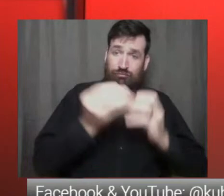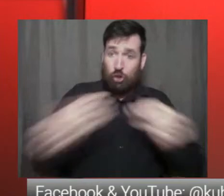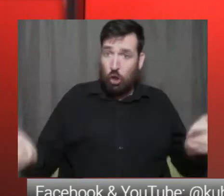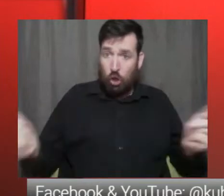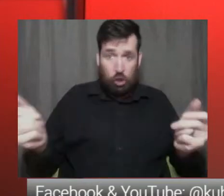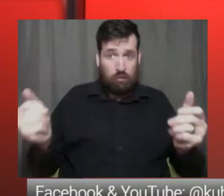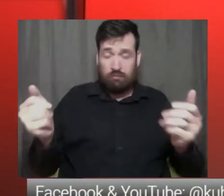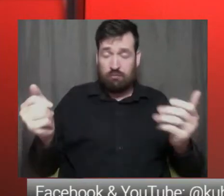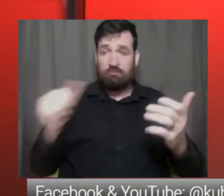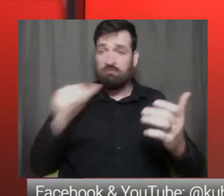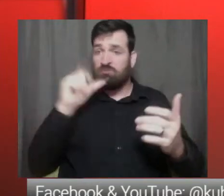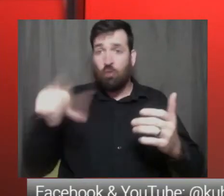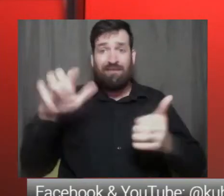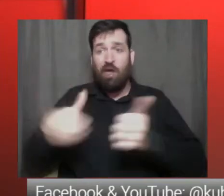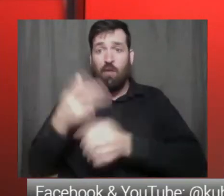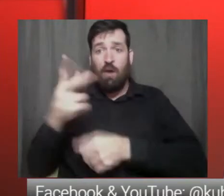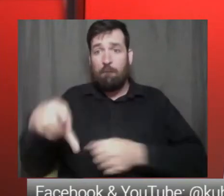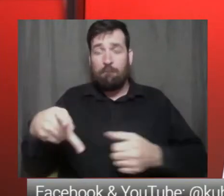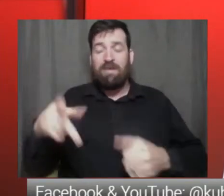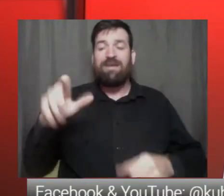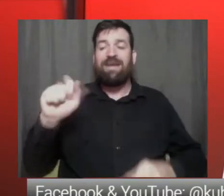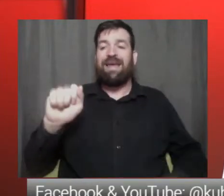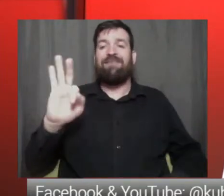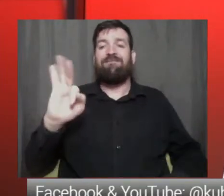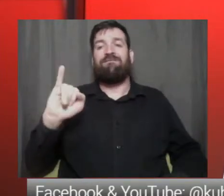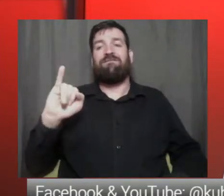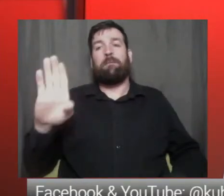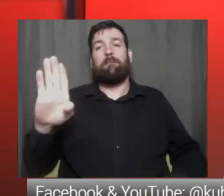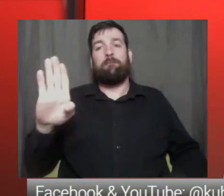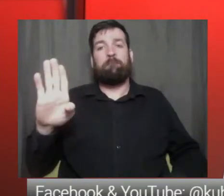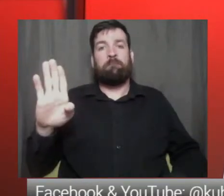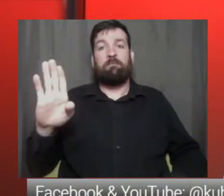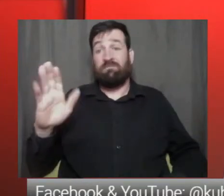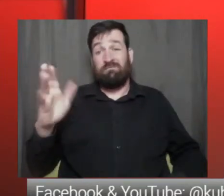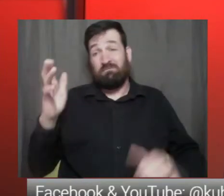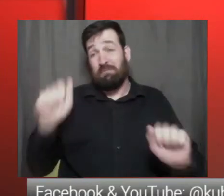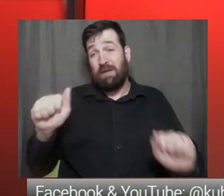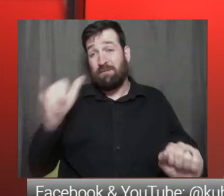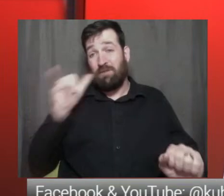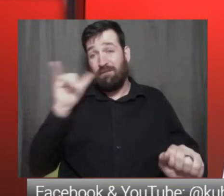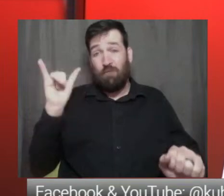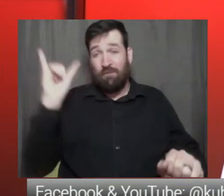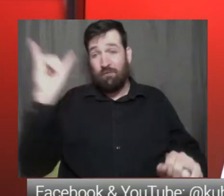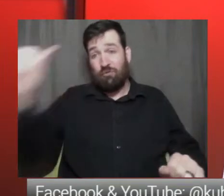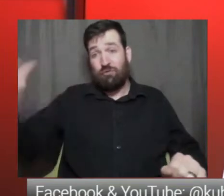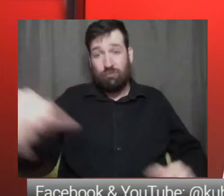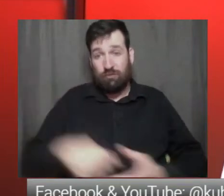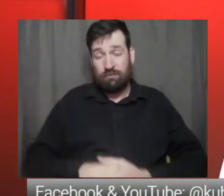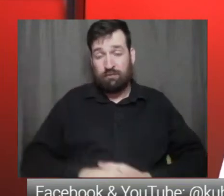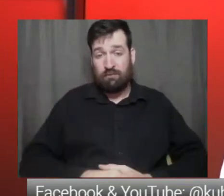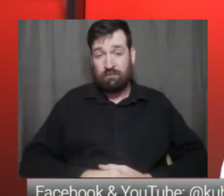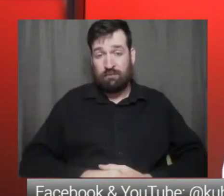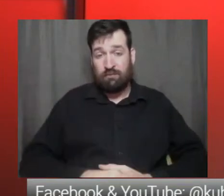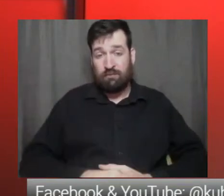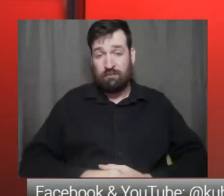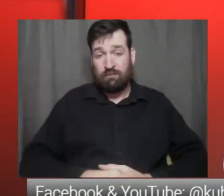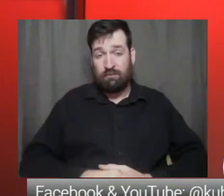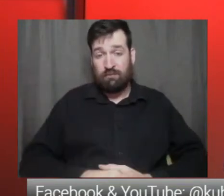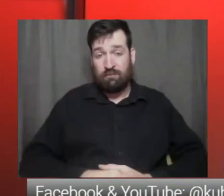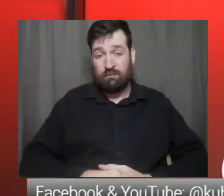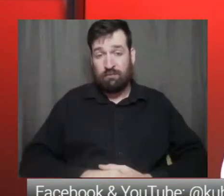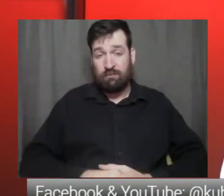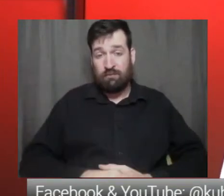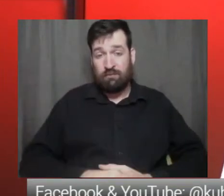to follow up, atrial fibrillation is potentially there forever. And so we know it's progressive too. So if people start